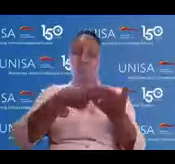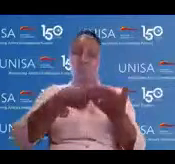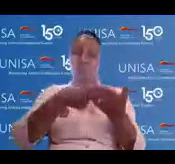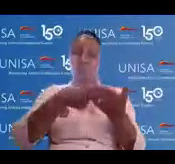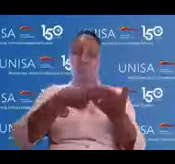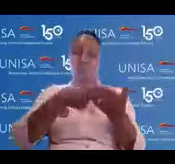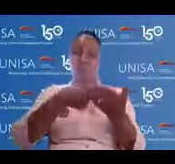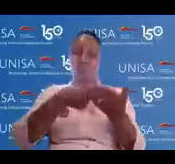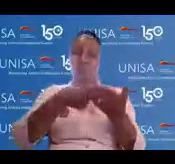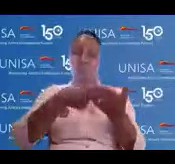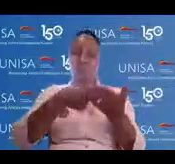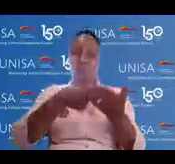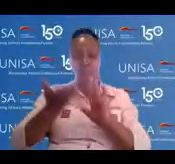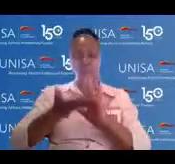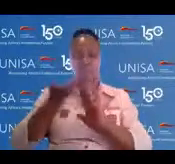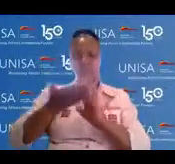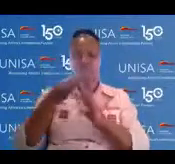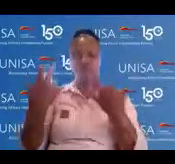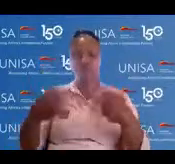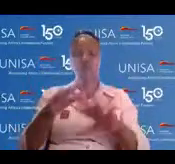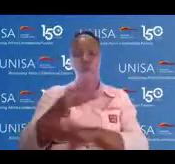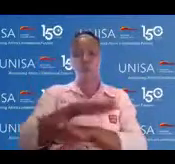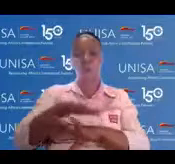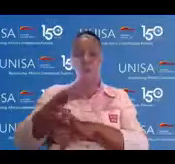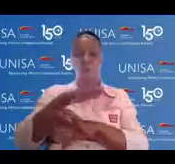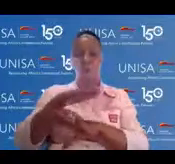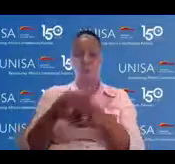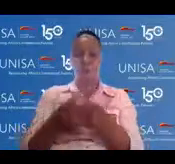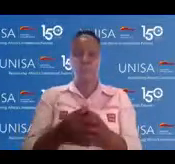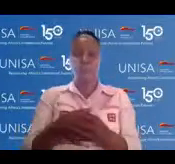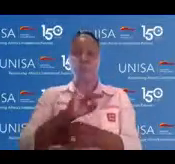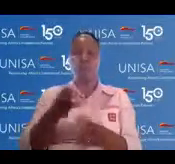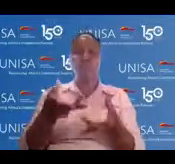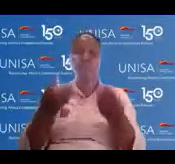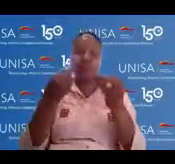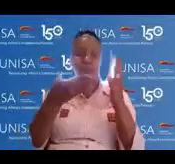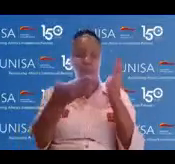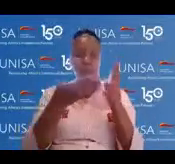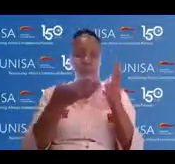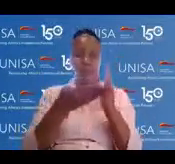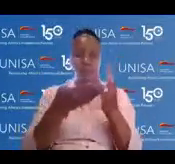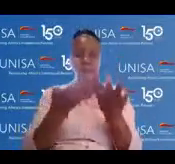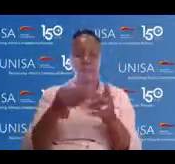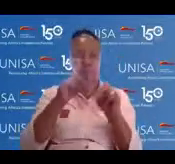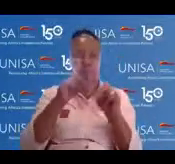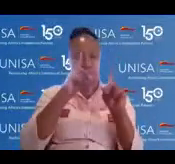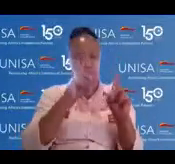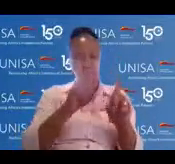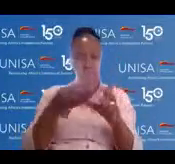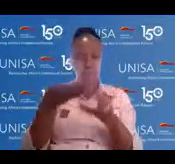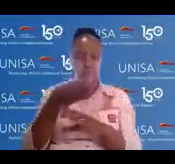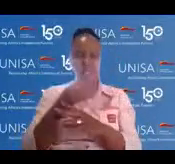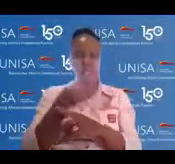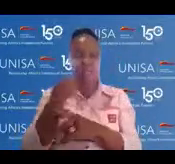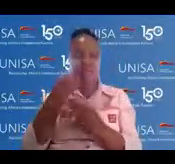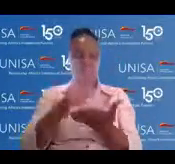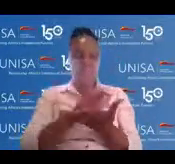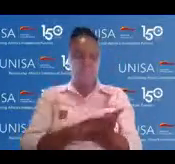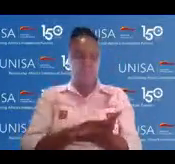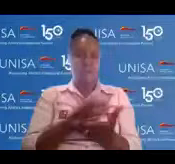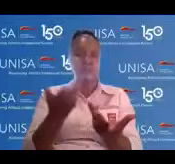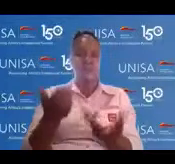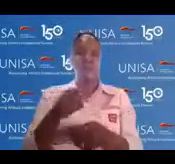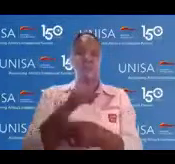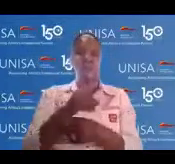platform. So once you receive this, you can take a screenshot of this as evidence as well, but then you can safely